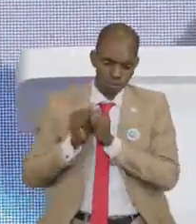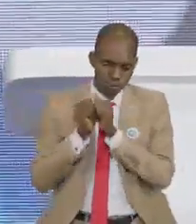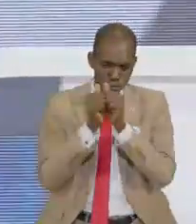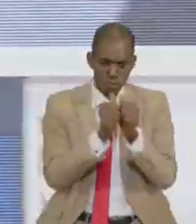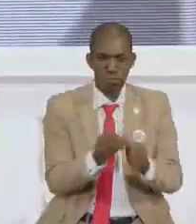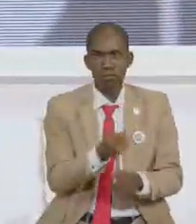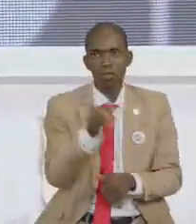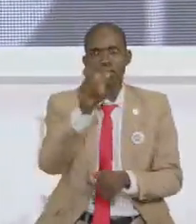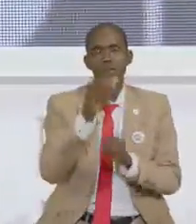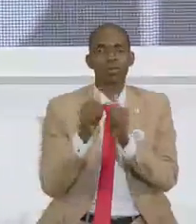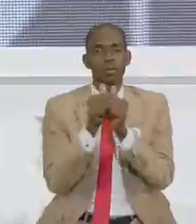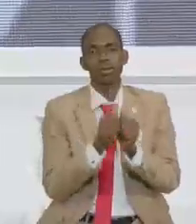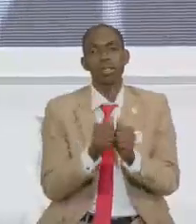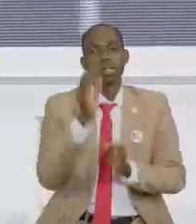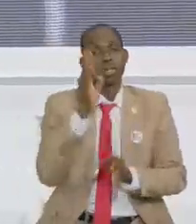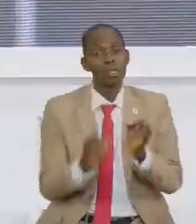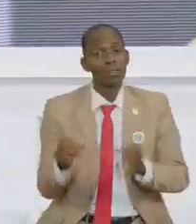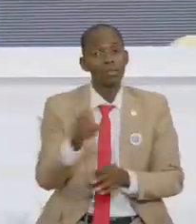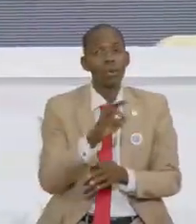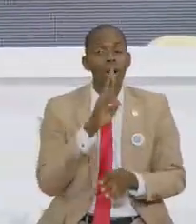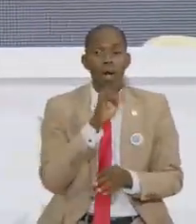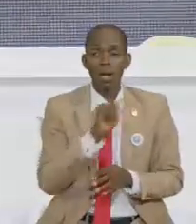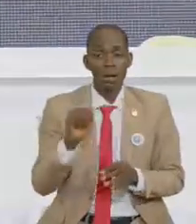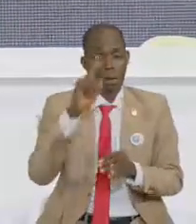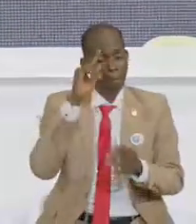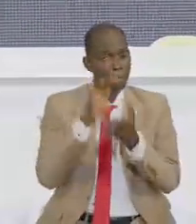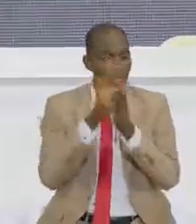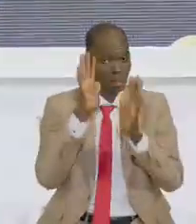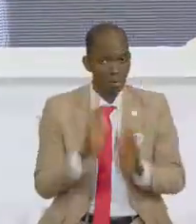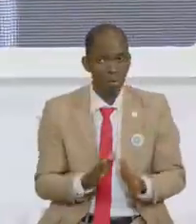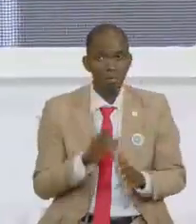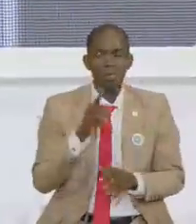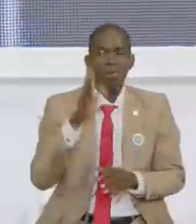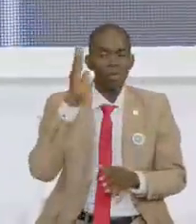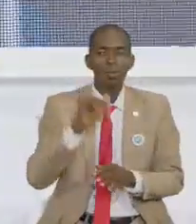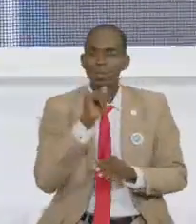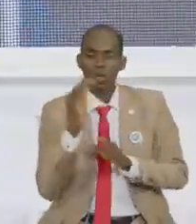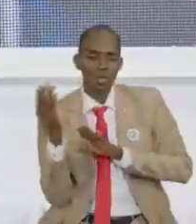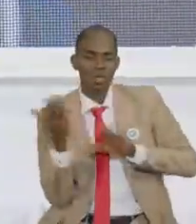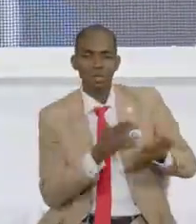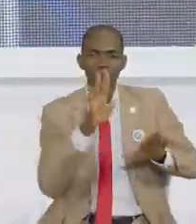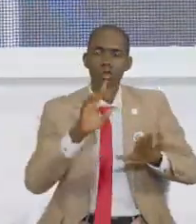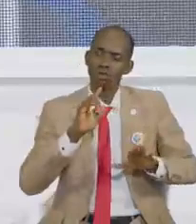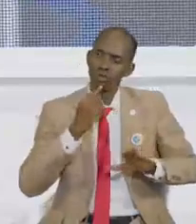If you're a believer, your consecration, you'll not leave your consecration behind.